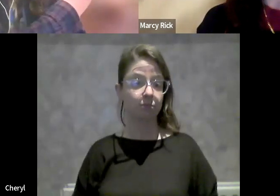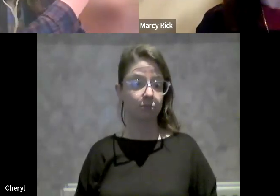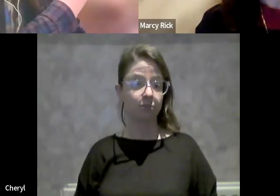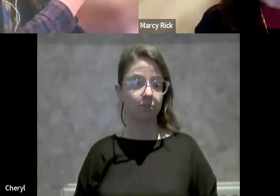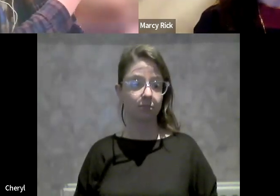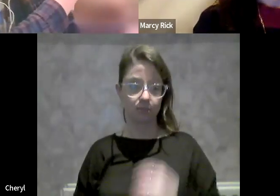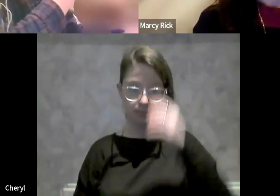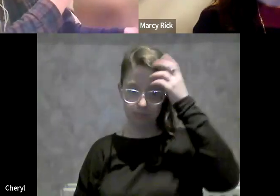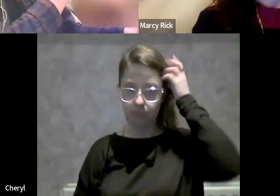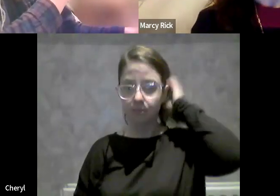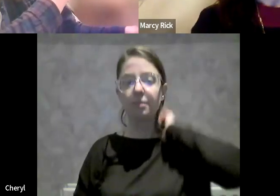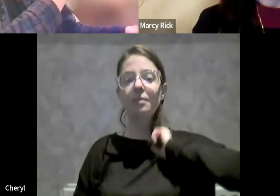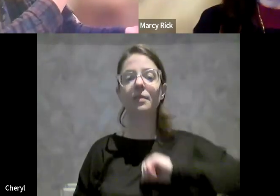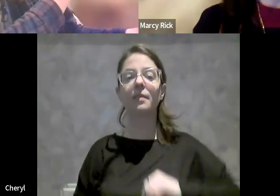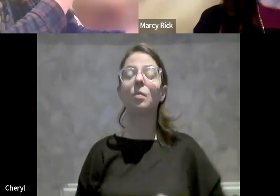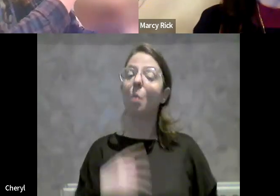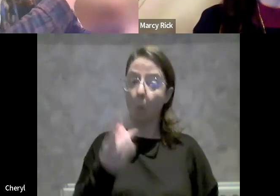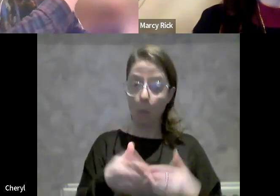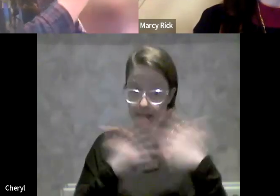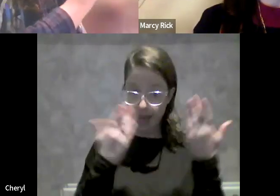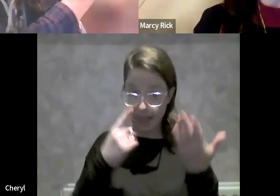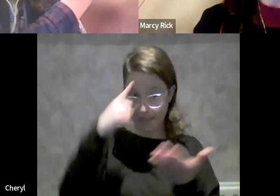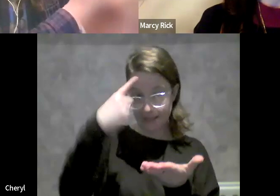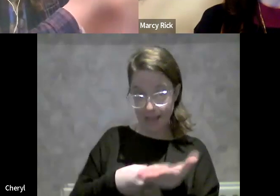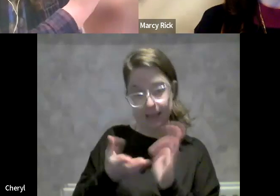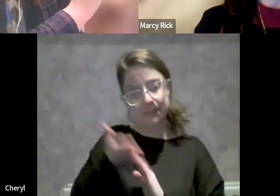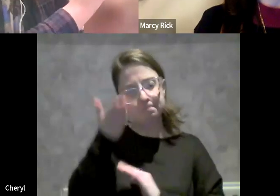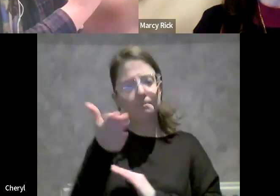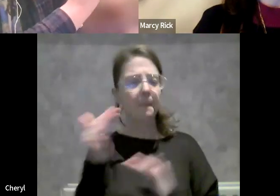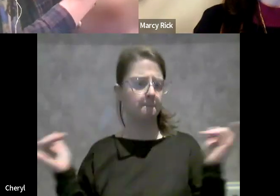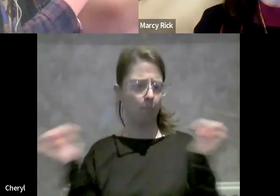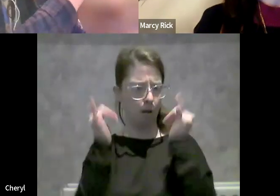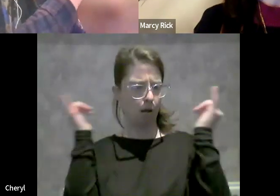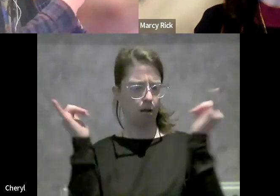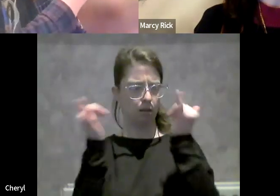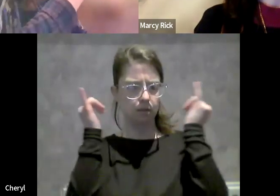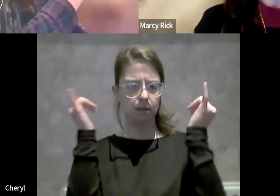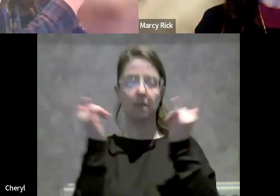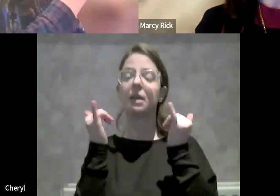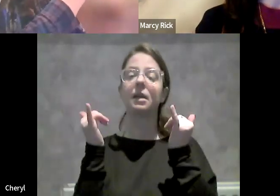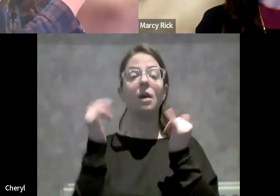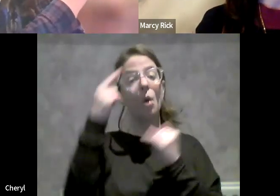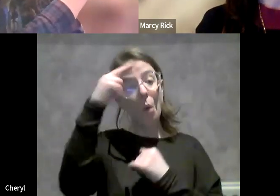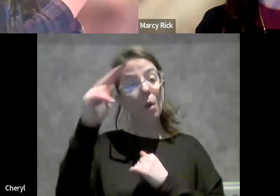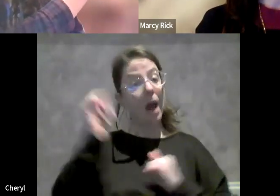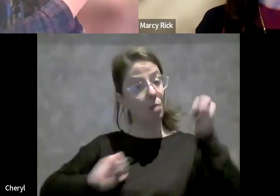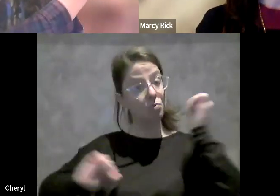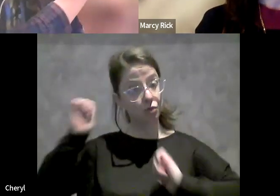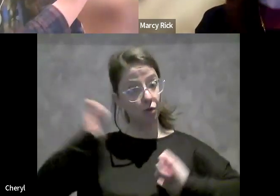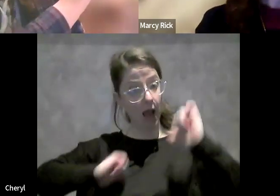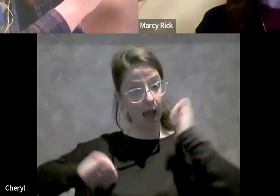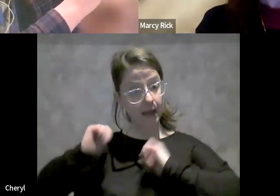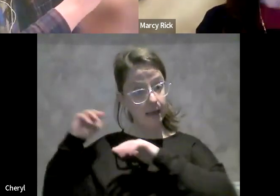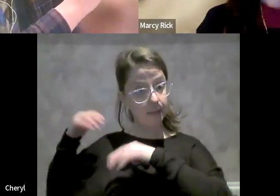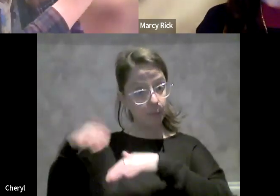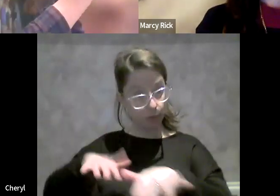However, one day they decided to go to a big party called a pride parade.